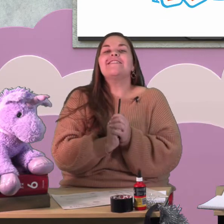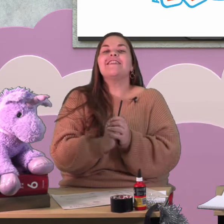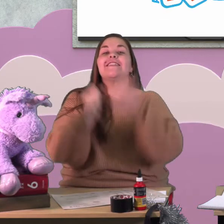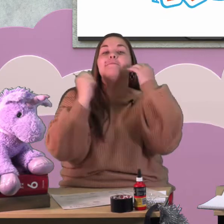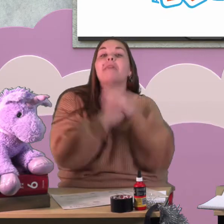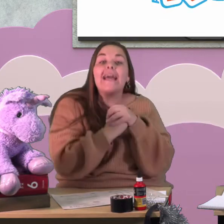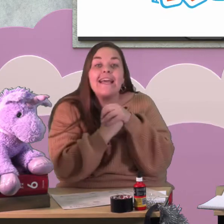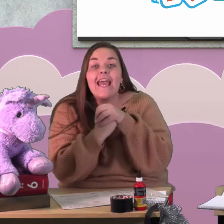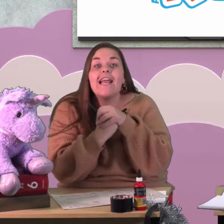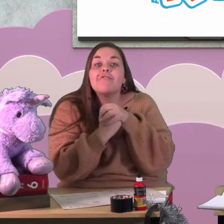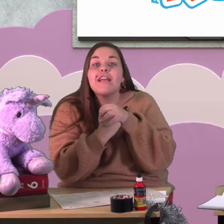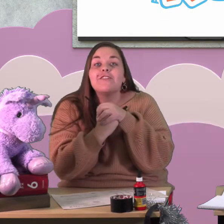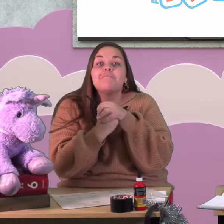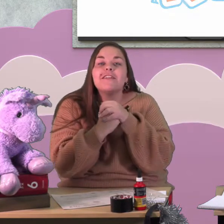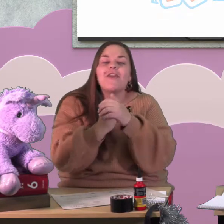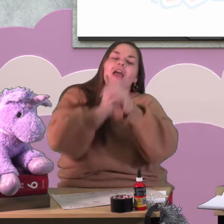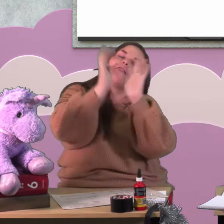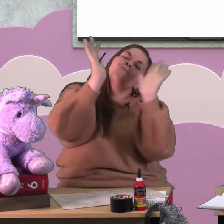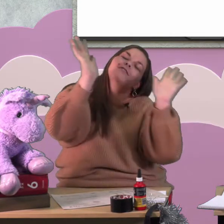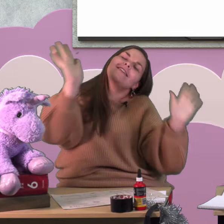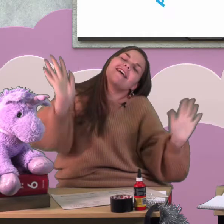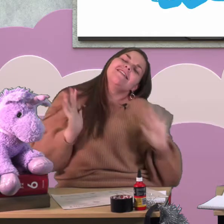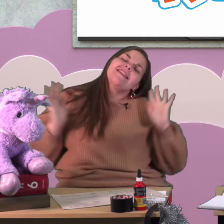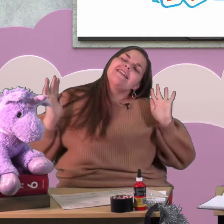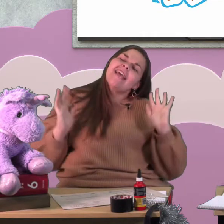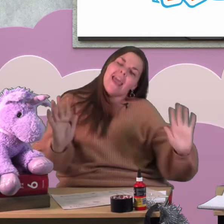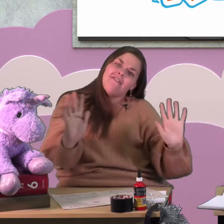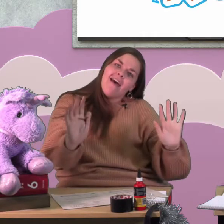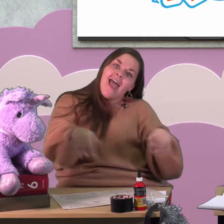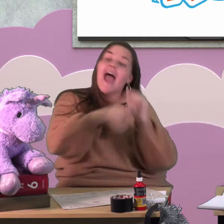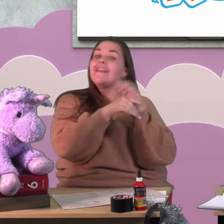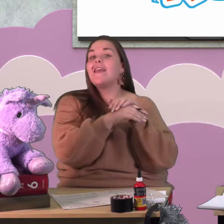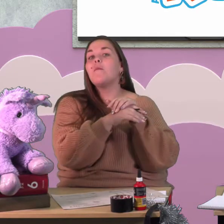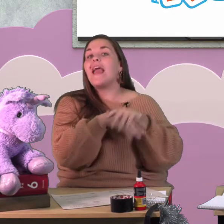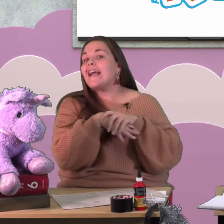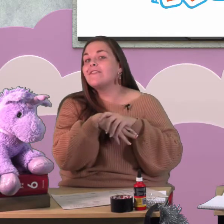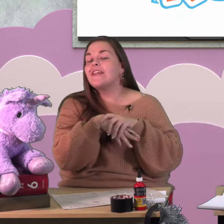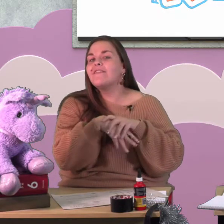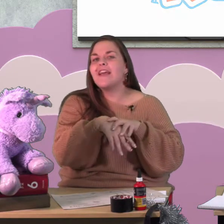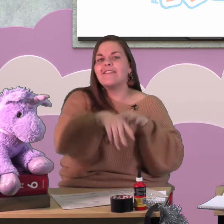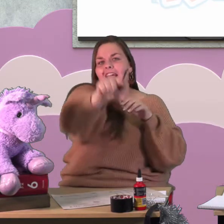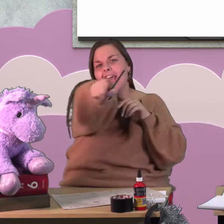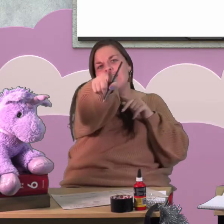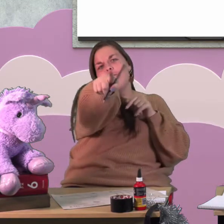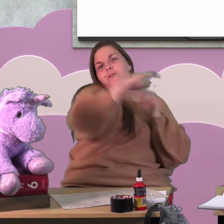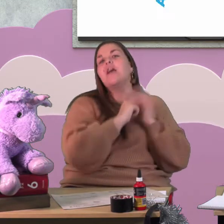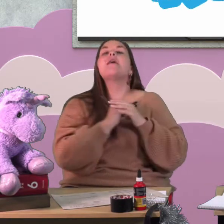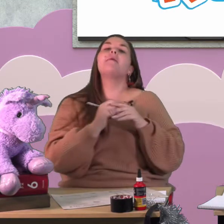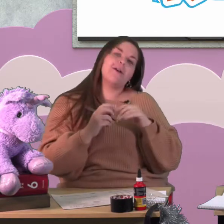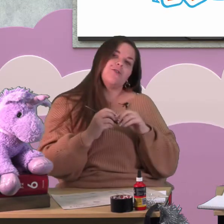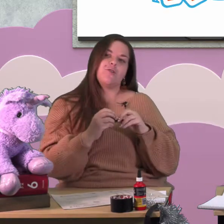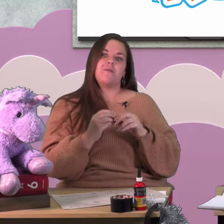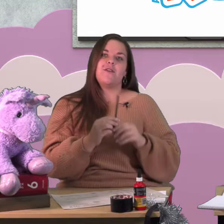Zone Active Kids is back again and ready to bring you the most exciting things ever. And here we actively invest in your